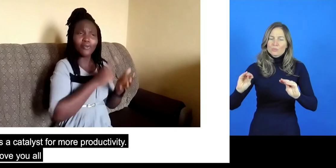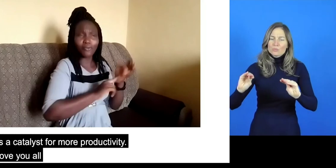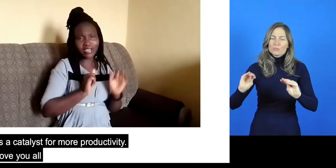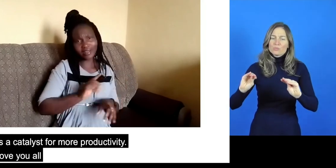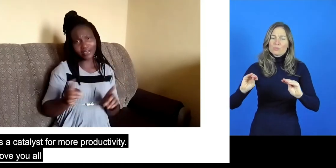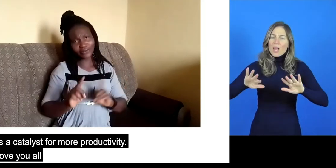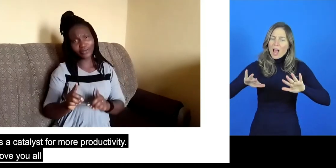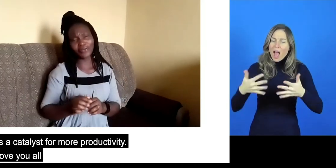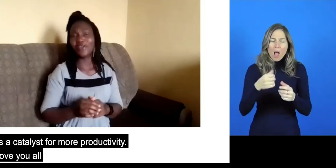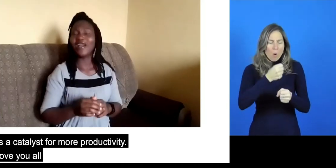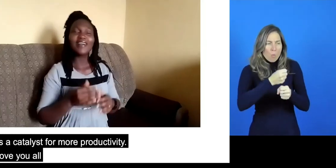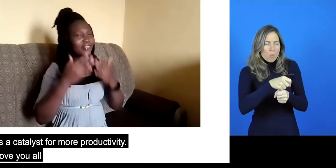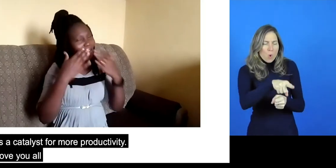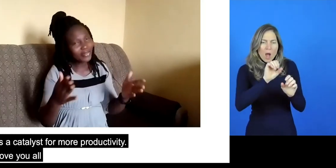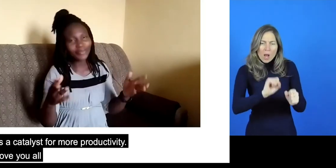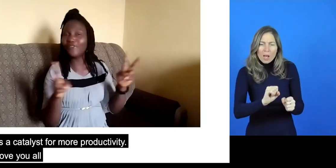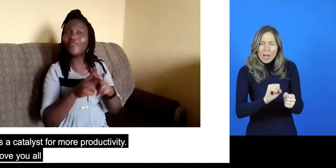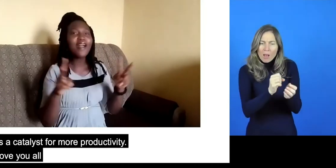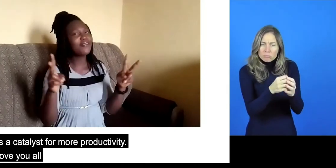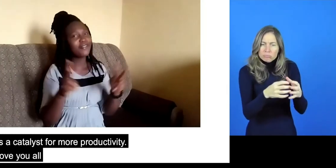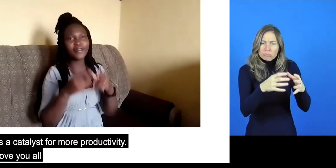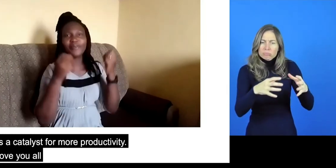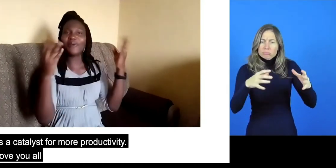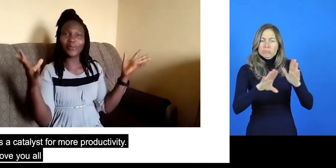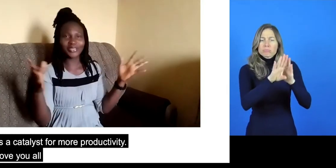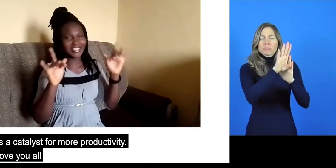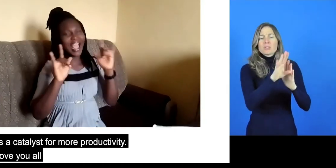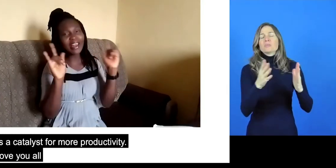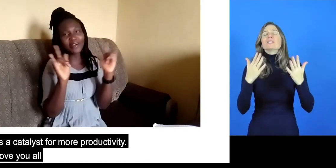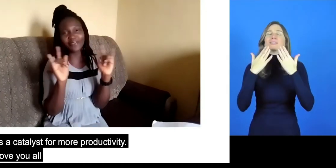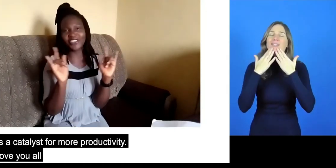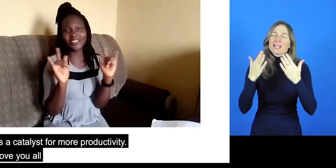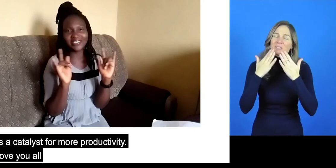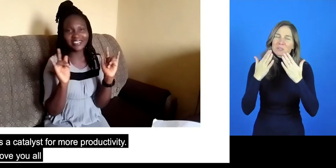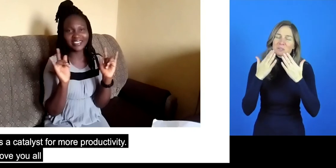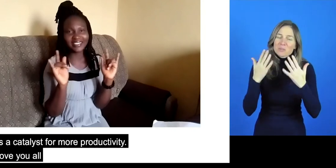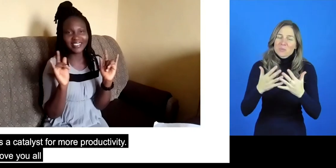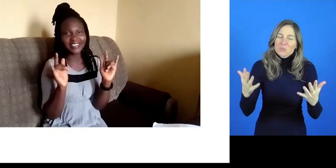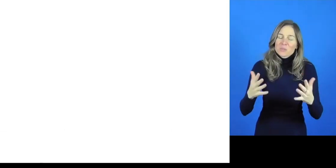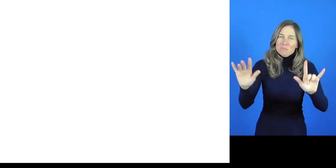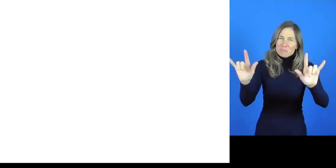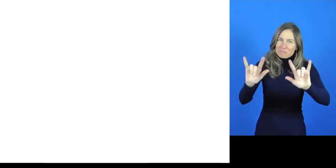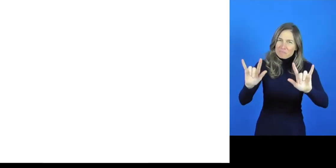society? What can I do? Thank you very, very much. I love you.